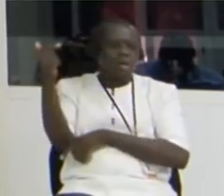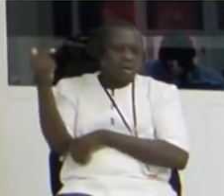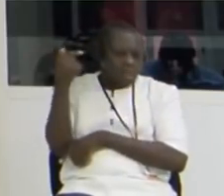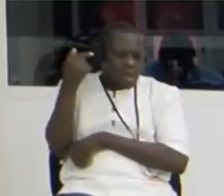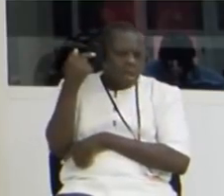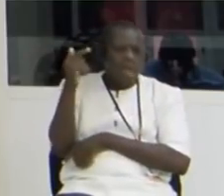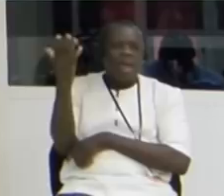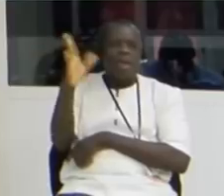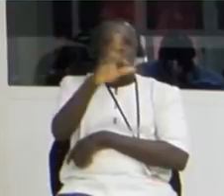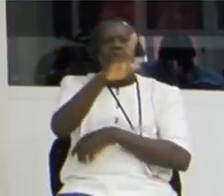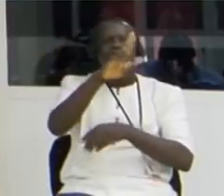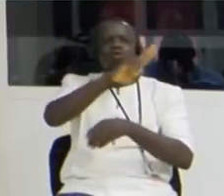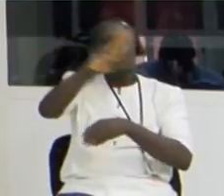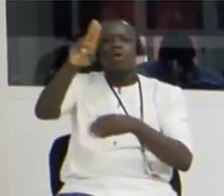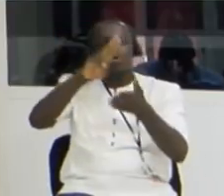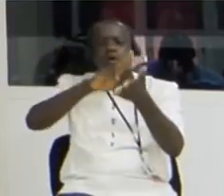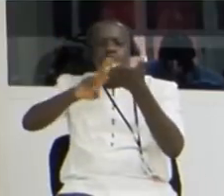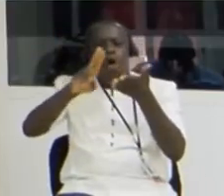these girls?